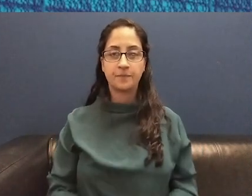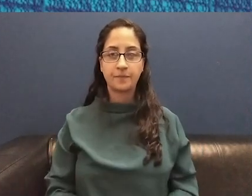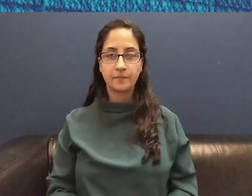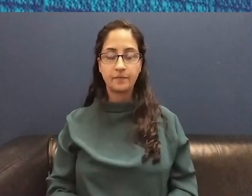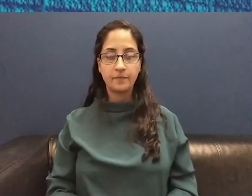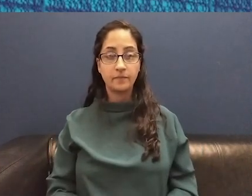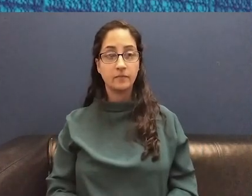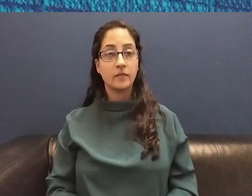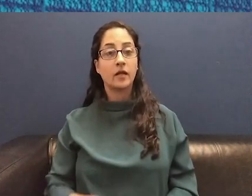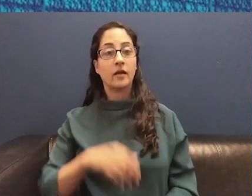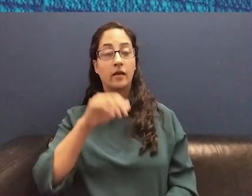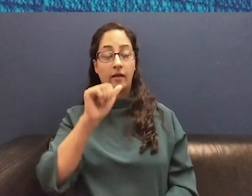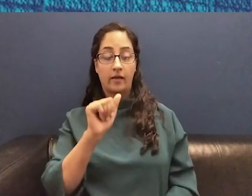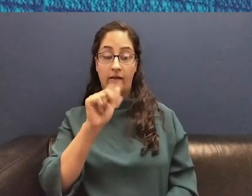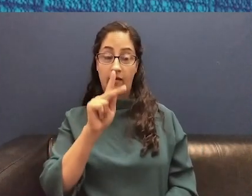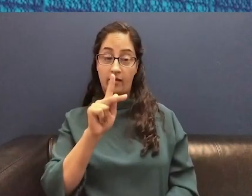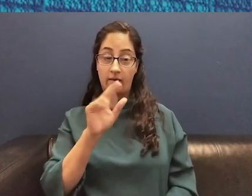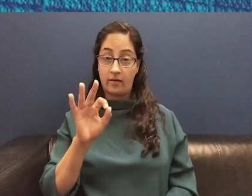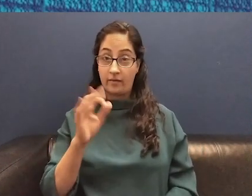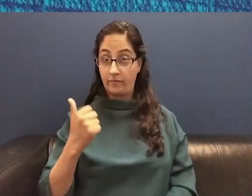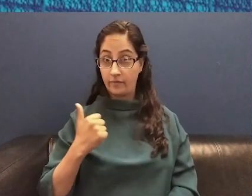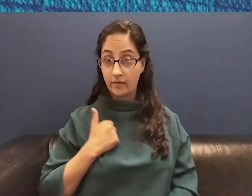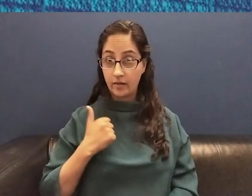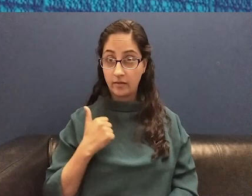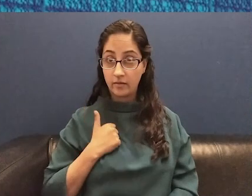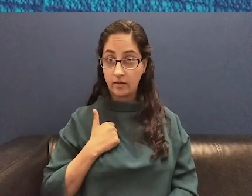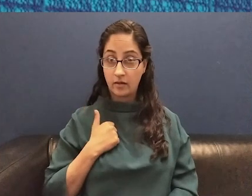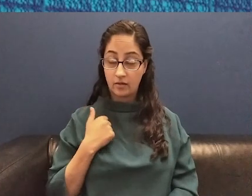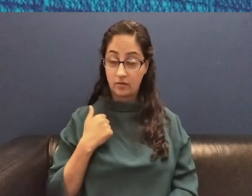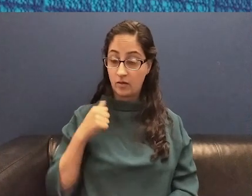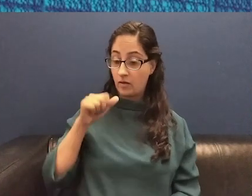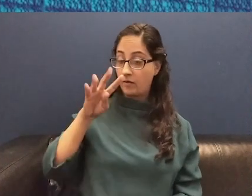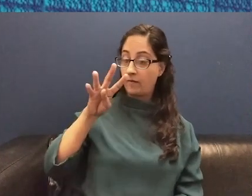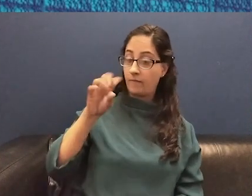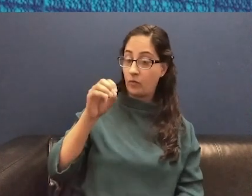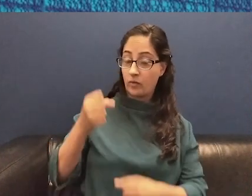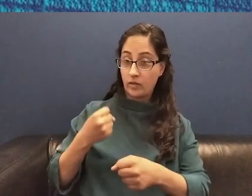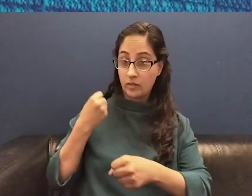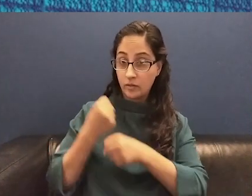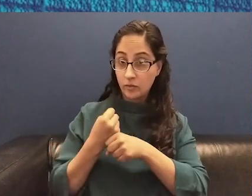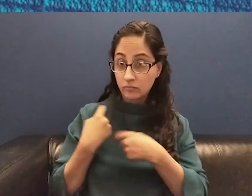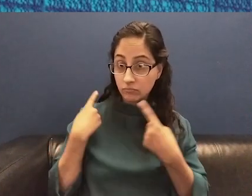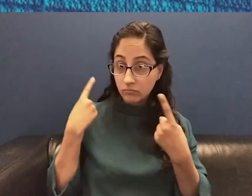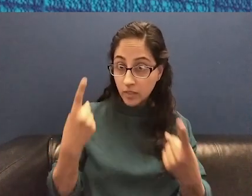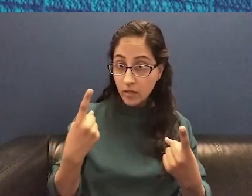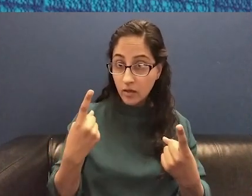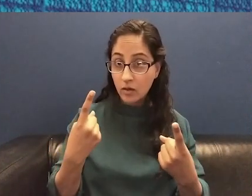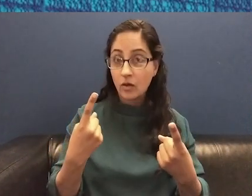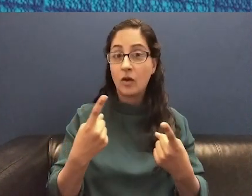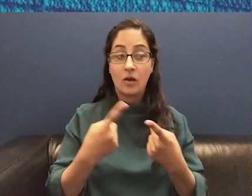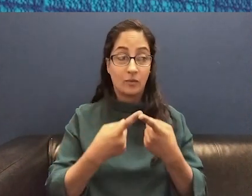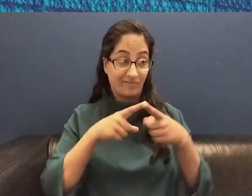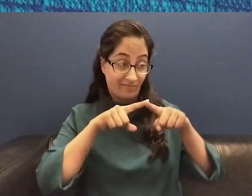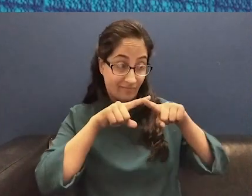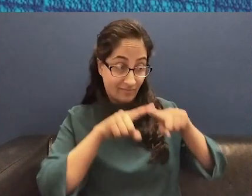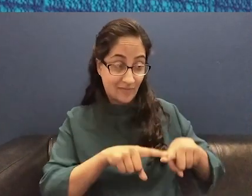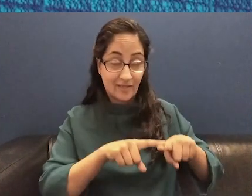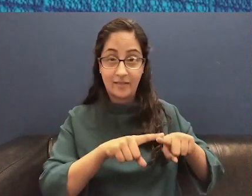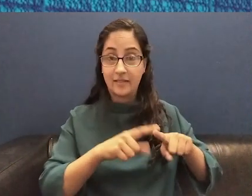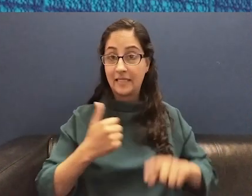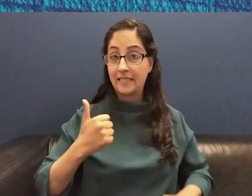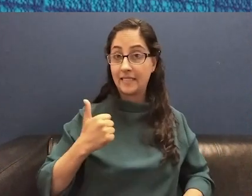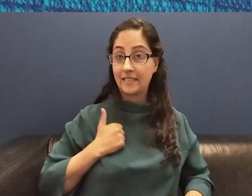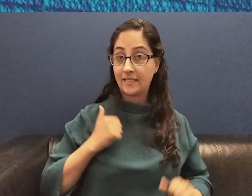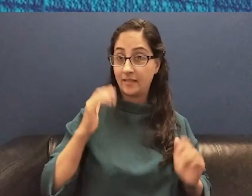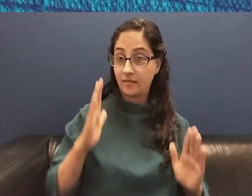You know, AKF Canada for 40 years has relied on the support